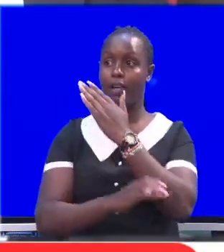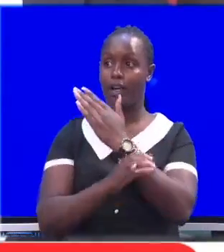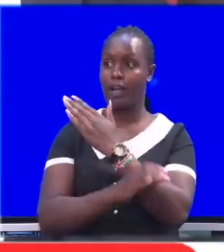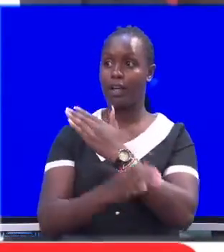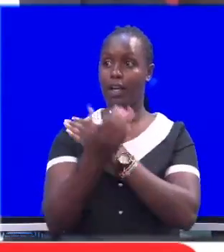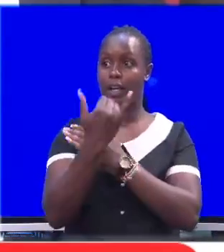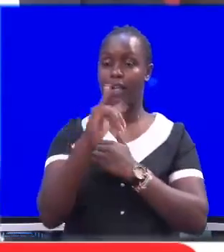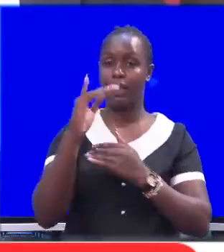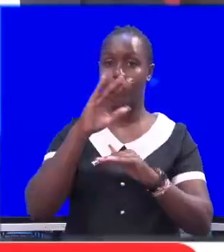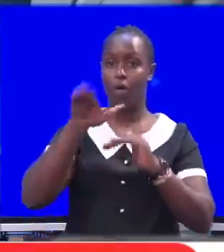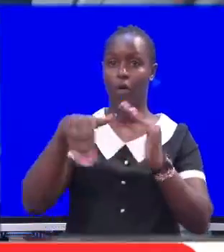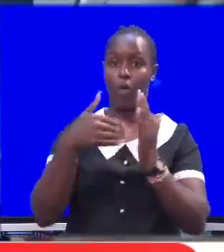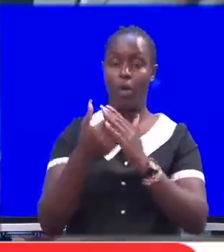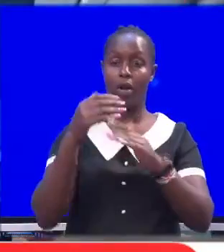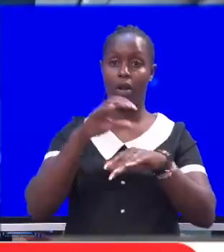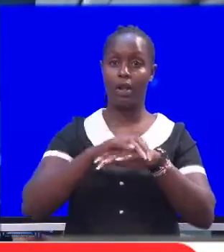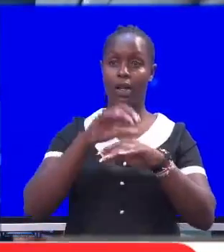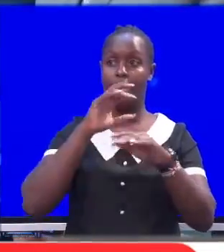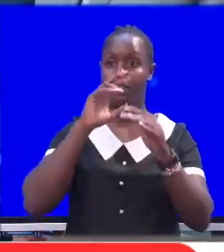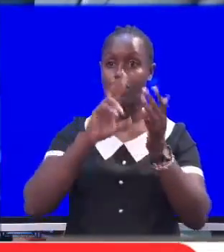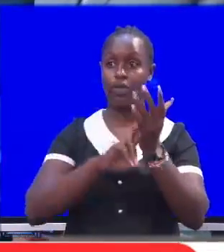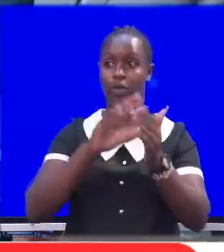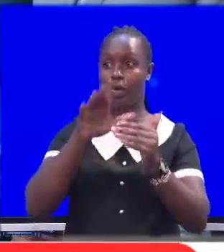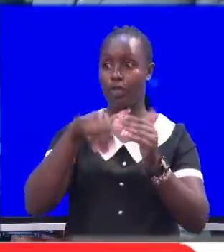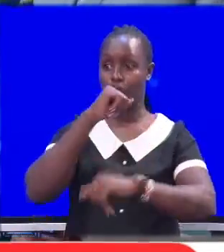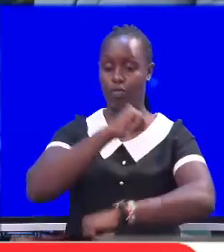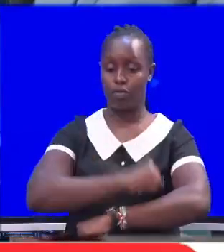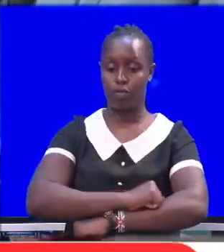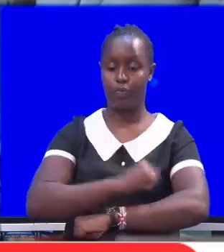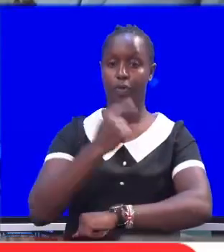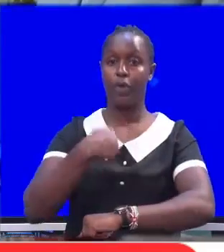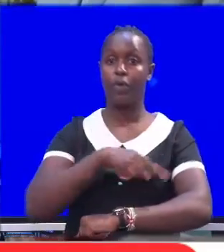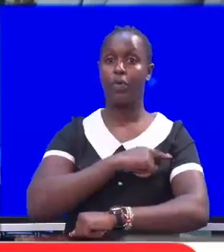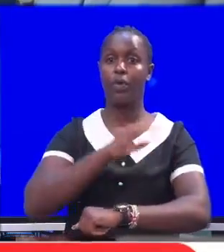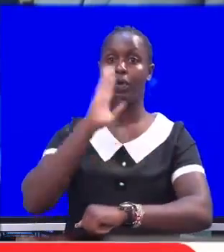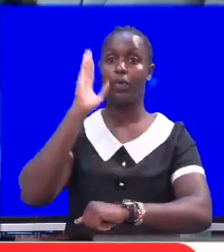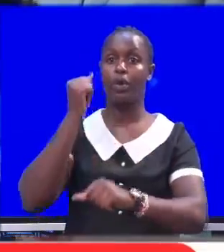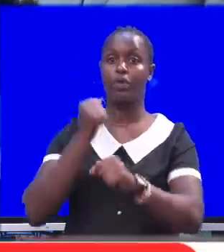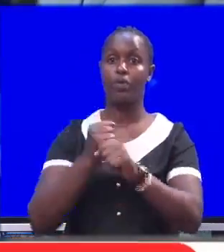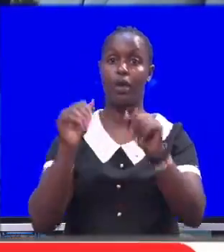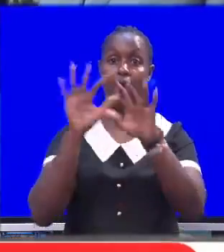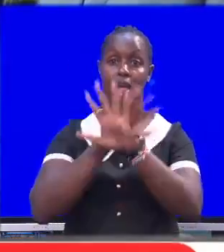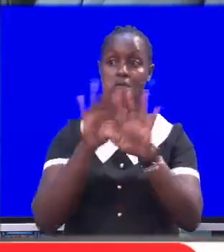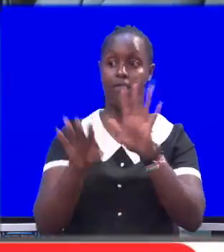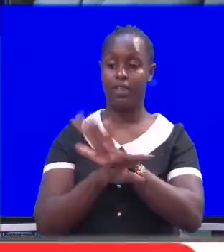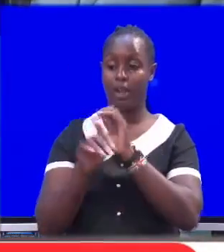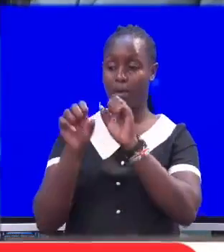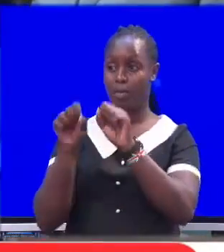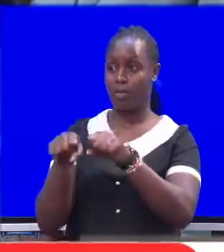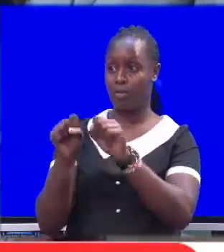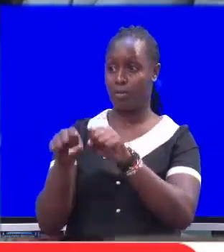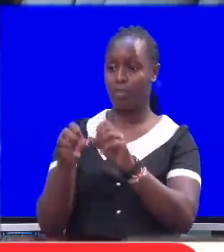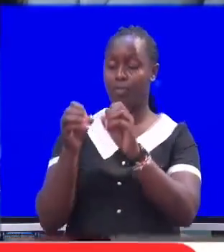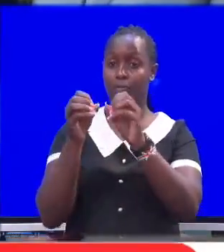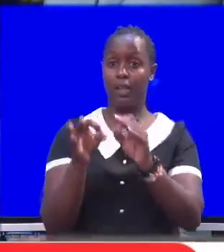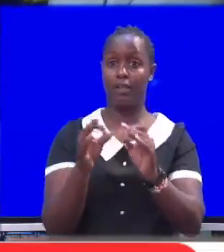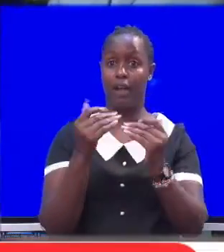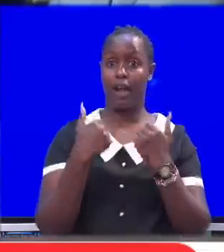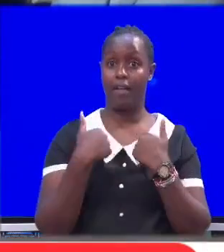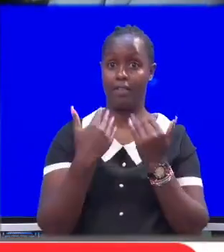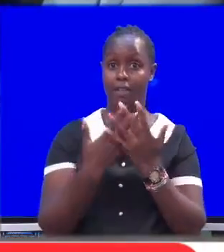have gone to all the schools. We will do everything that is possible. If there is one thing that we have